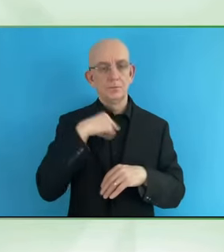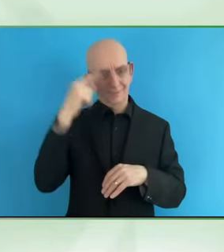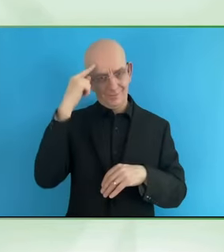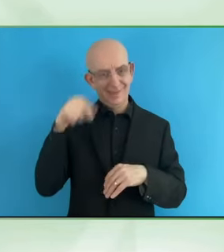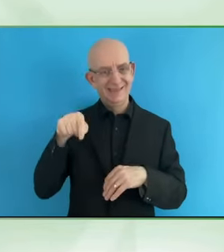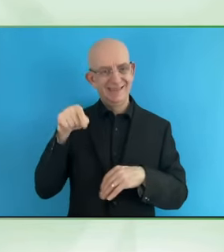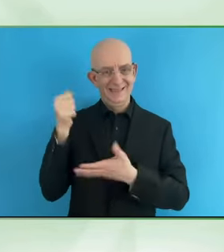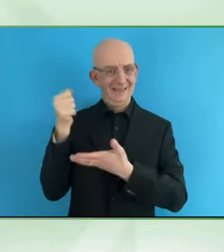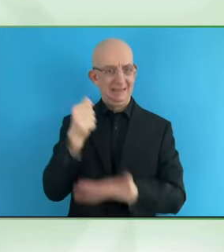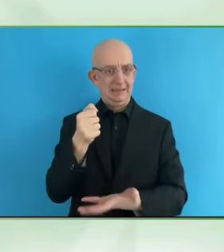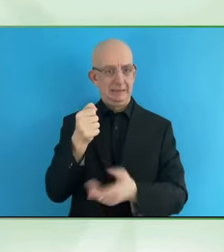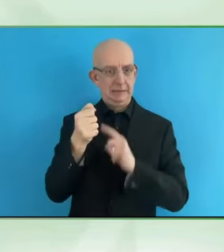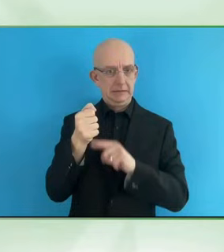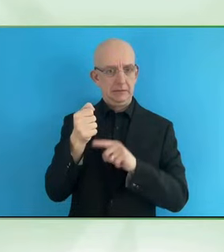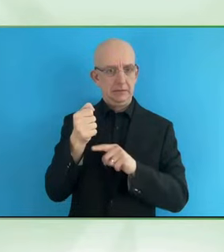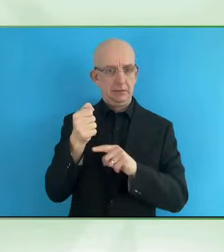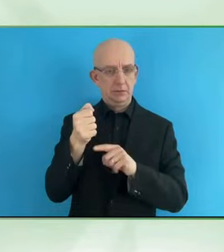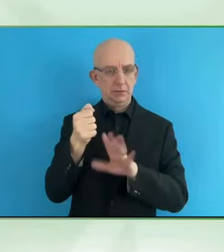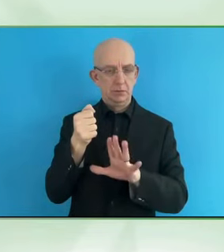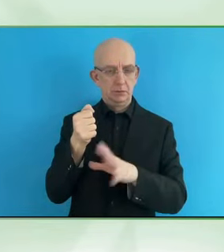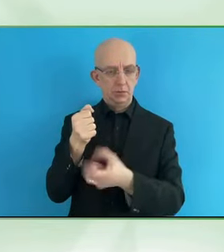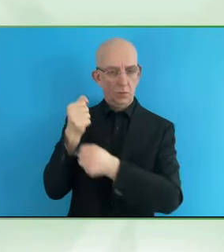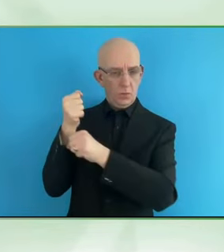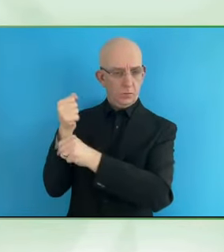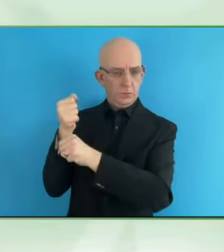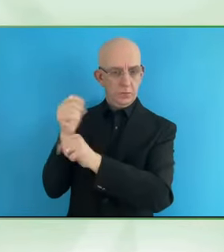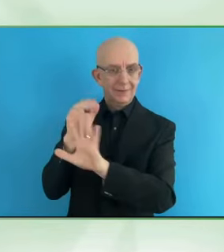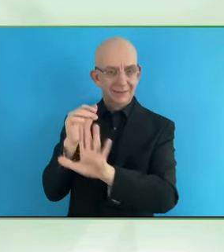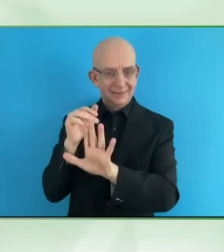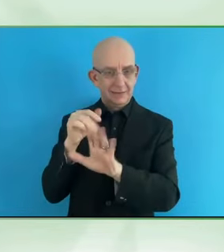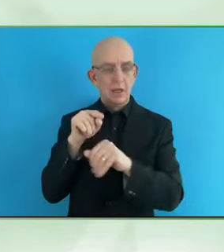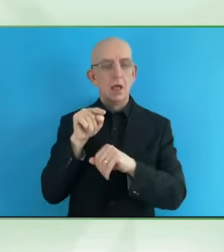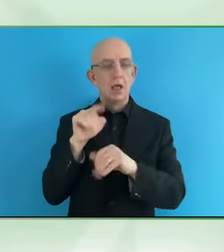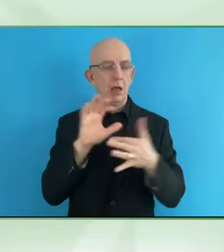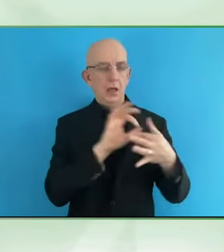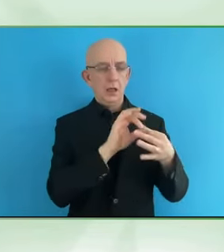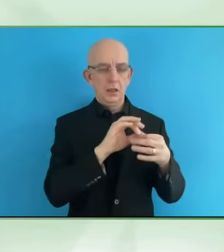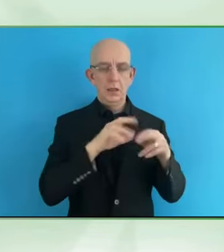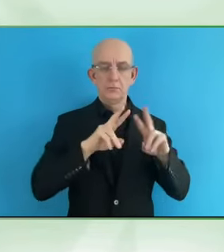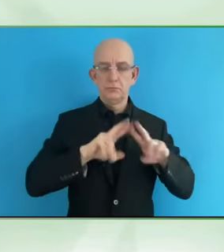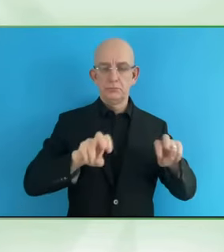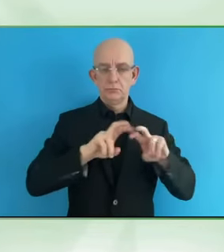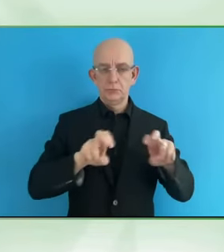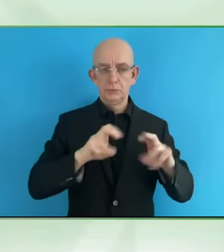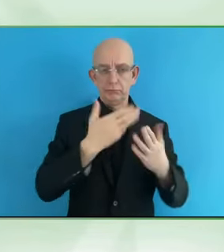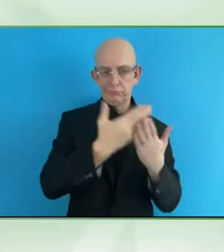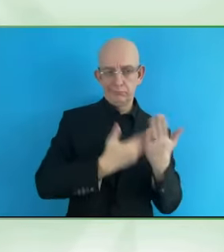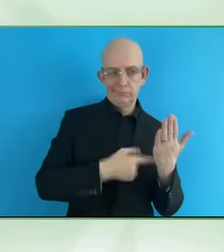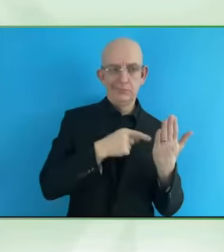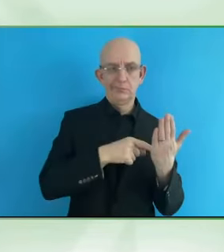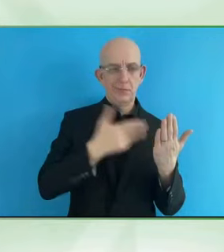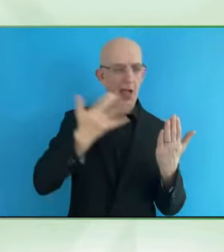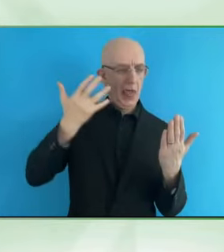from 1999, and it is from the agency. And it's, I believe, Cor Myers